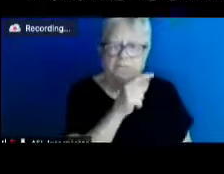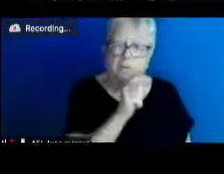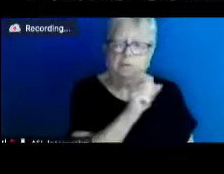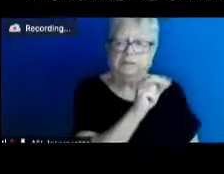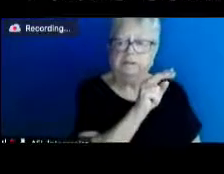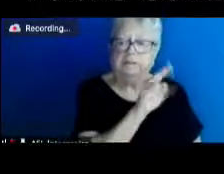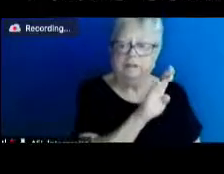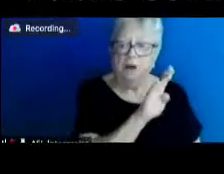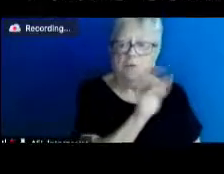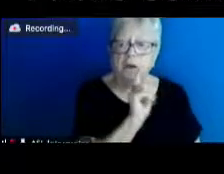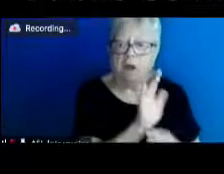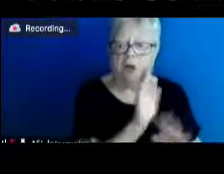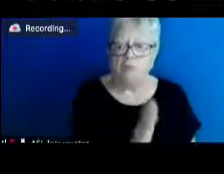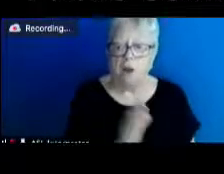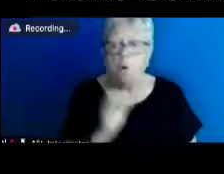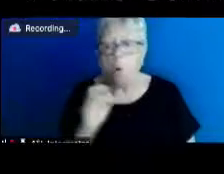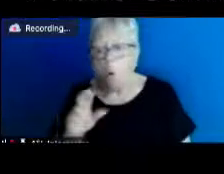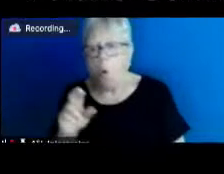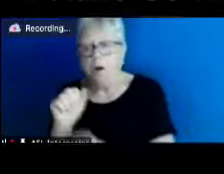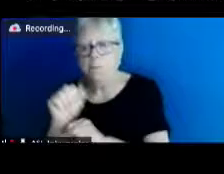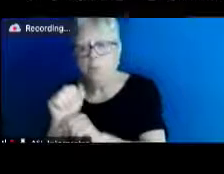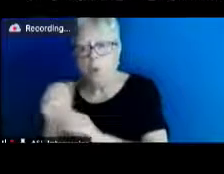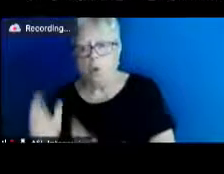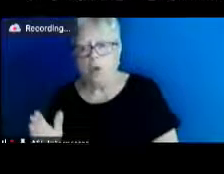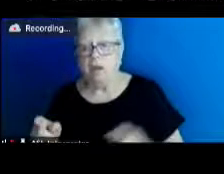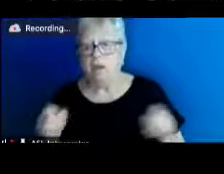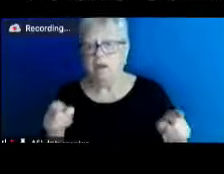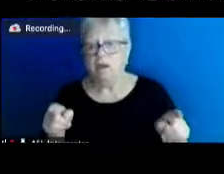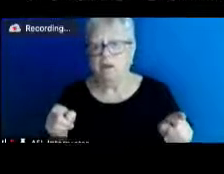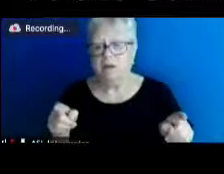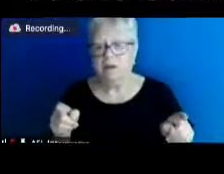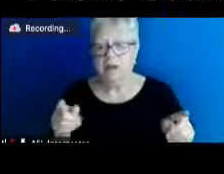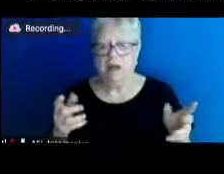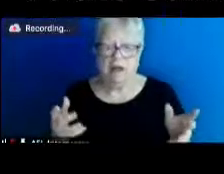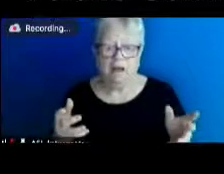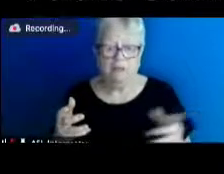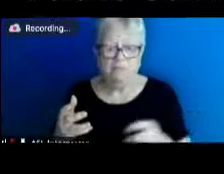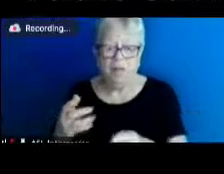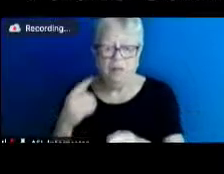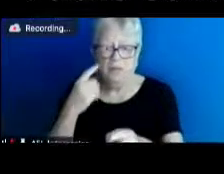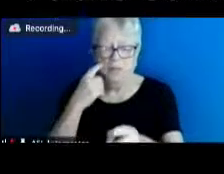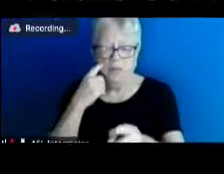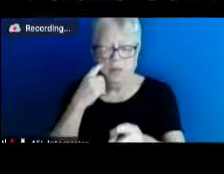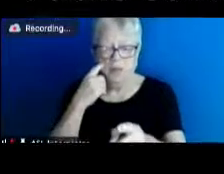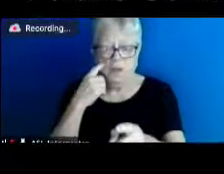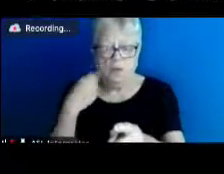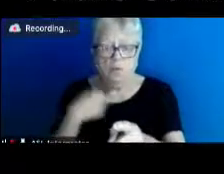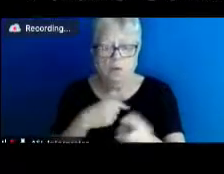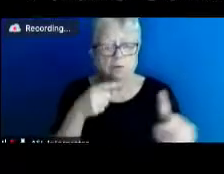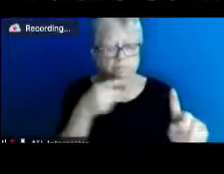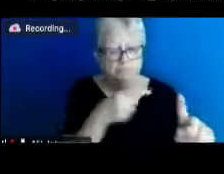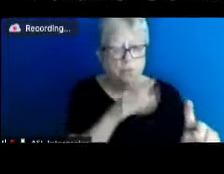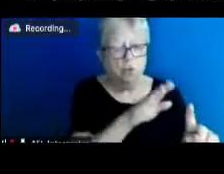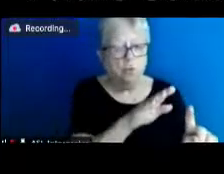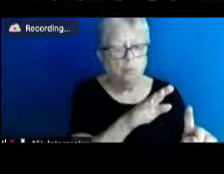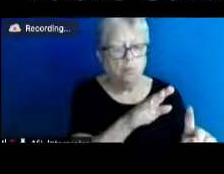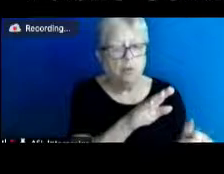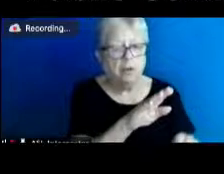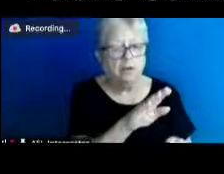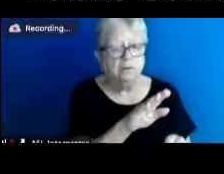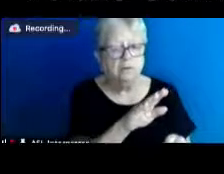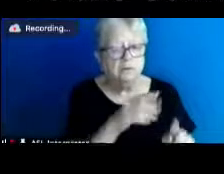not. They implied that he would be an employee. And I think we're to your point, Commissioner Toledo. I think this